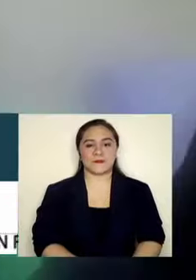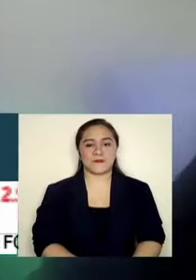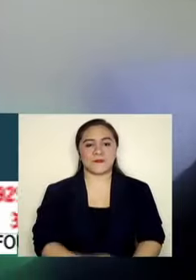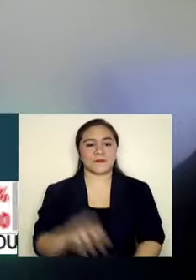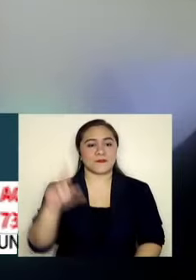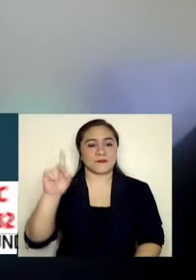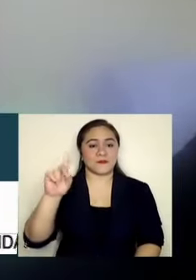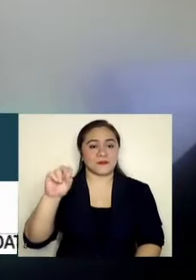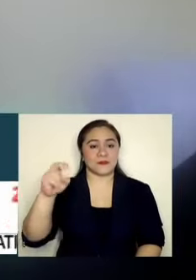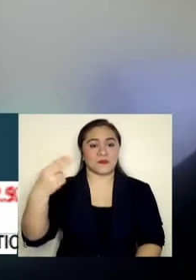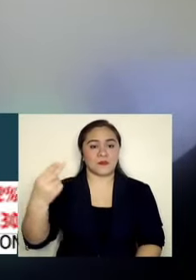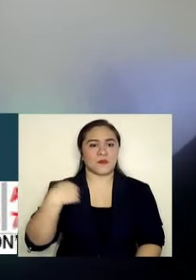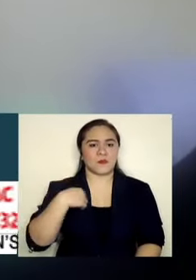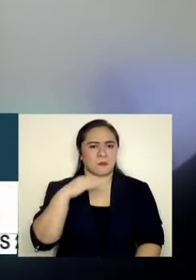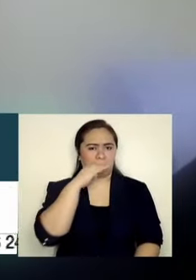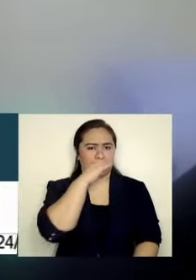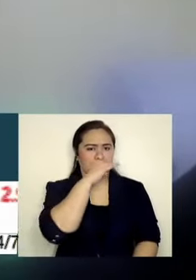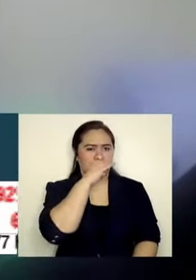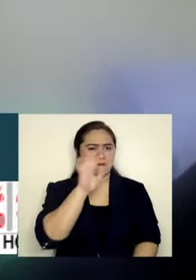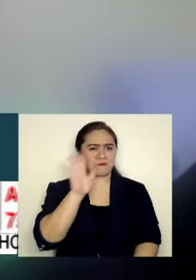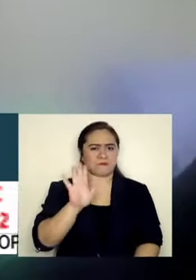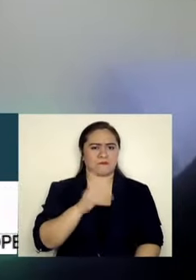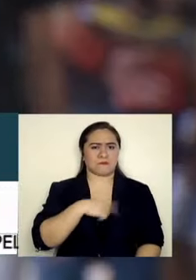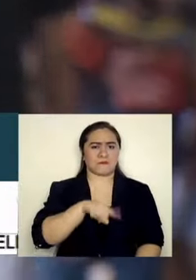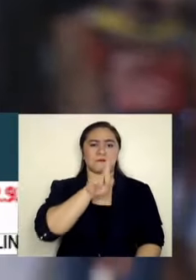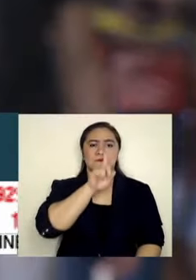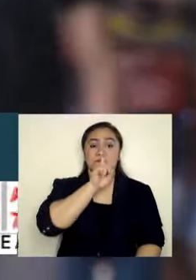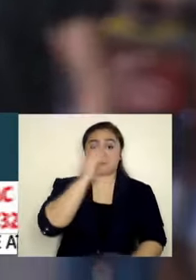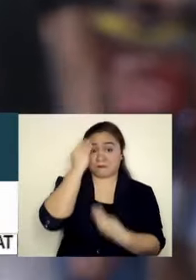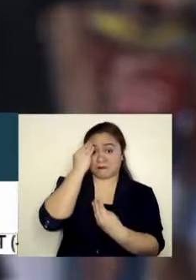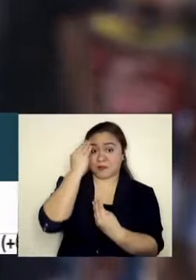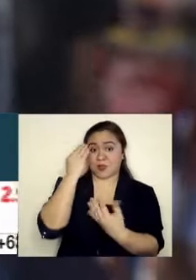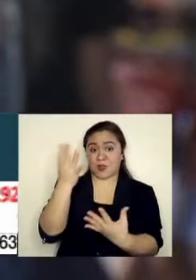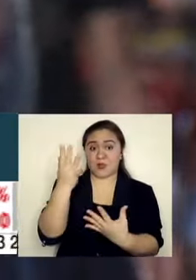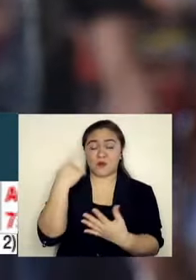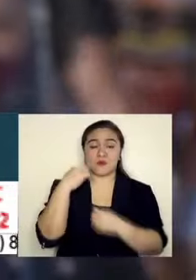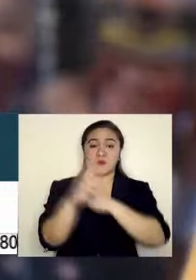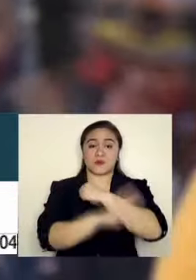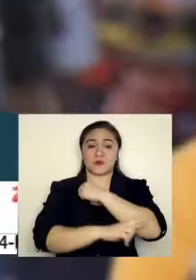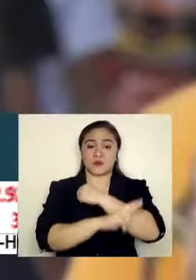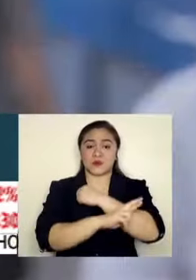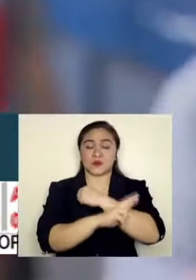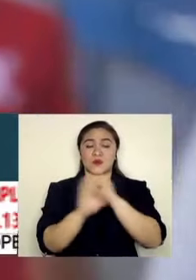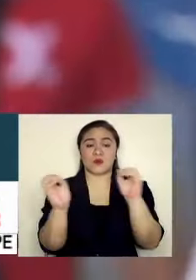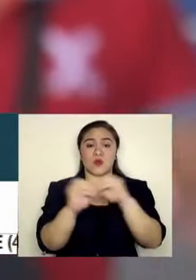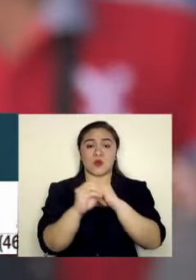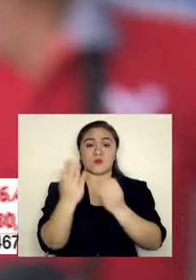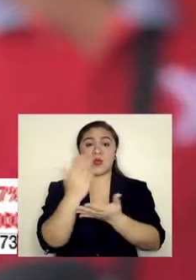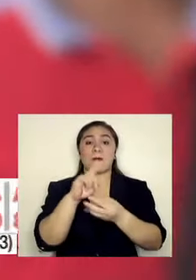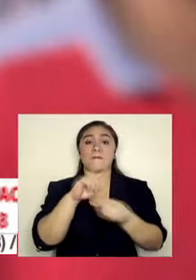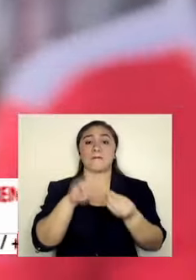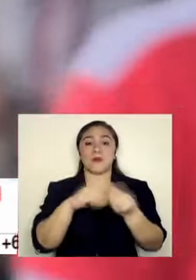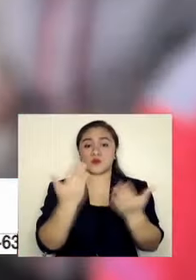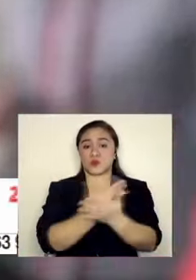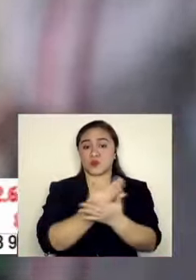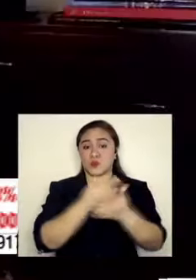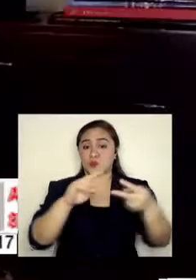also denies it was remiss in informing its regional offices of the Delta strain.